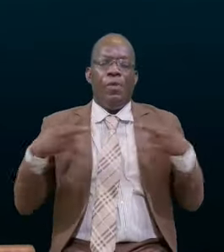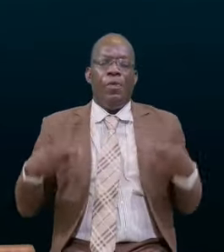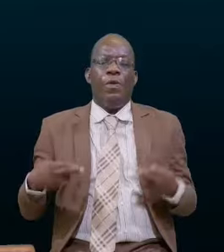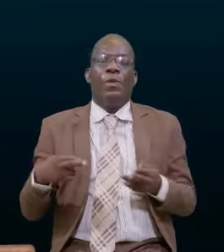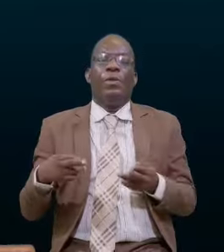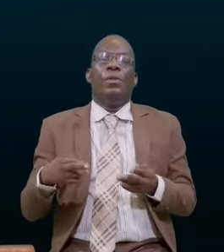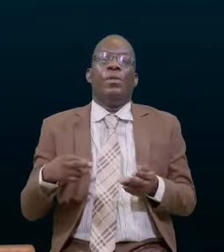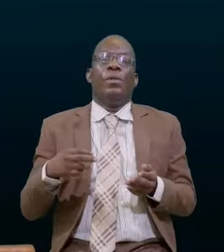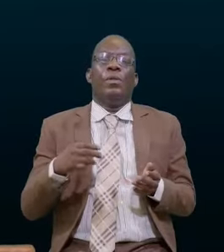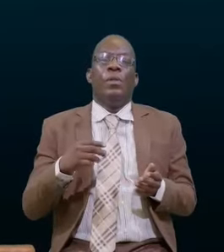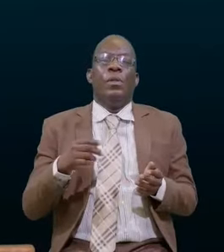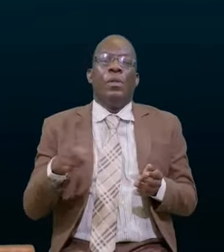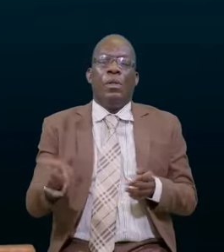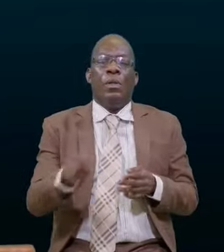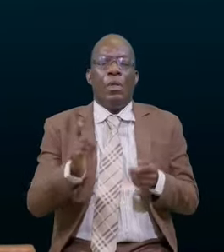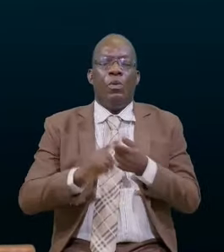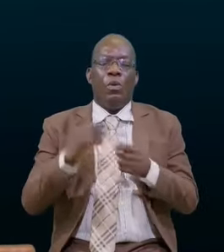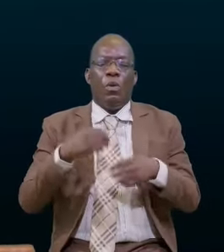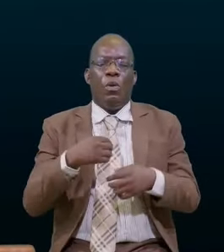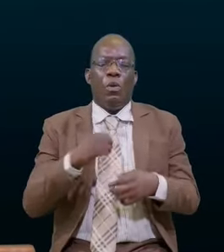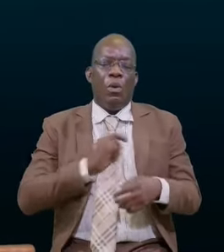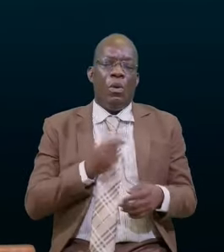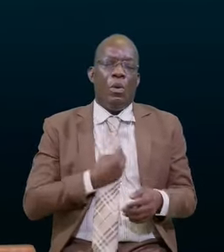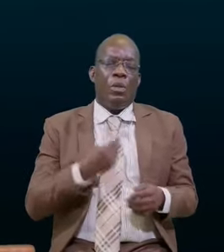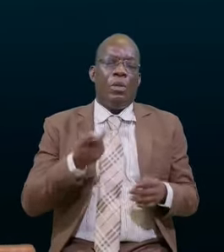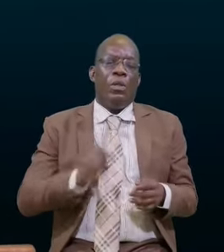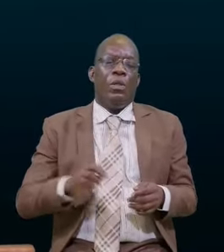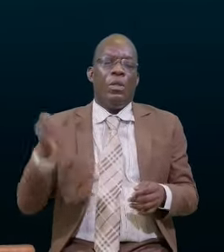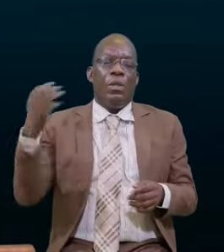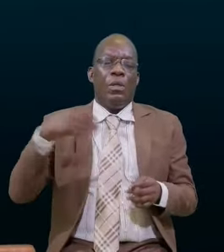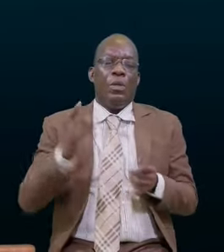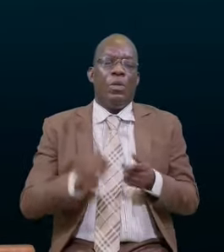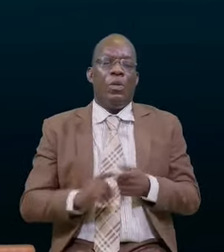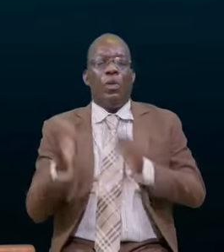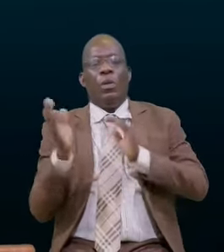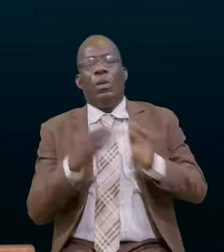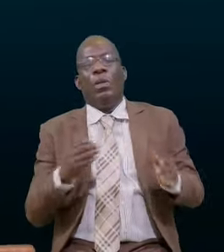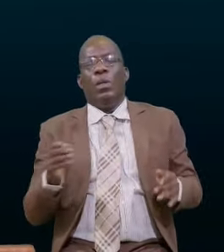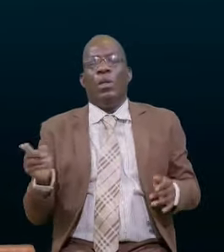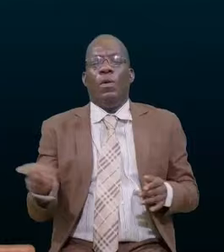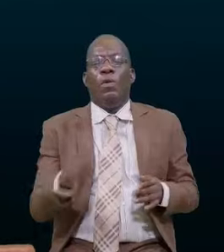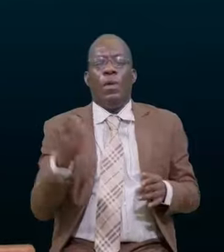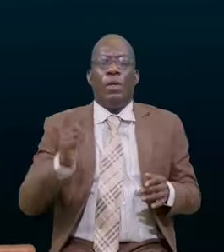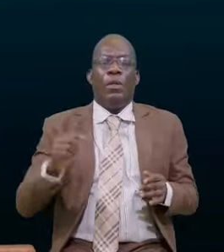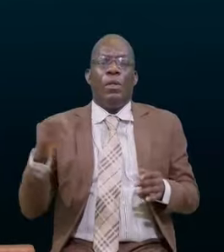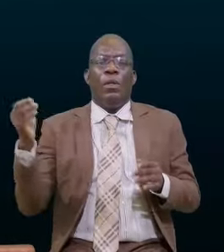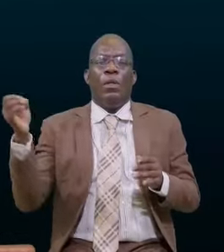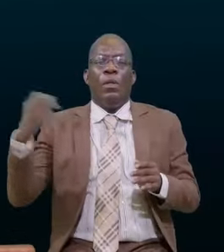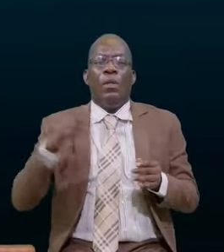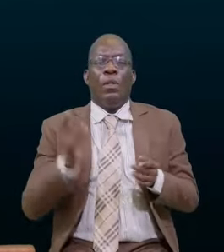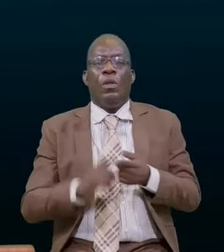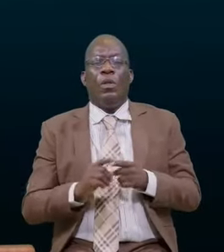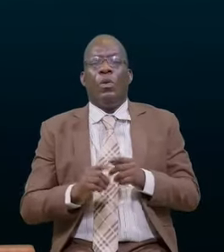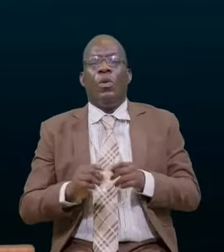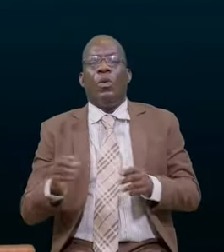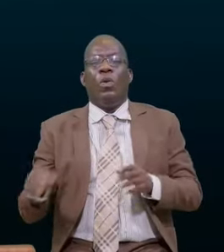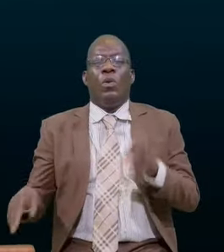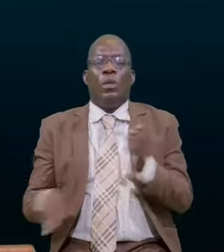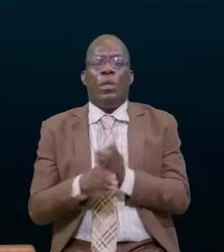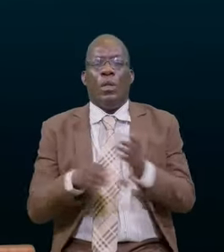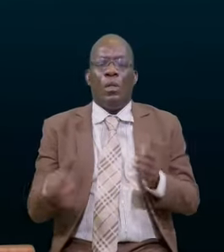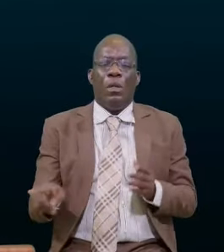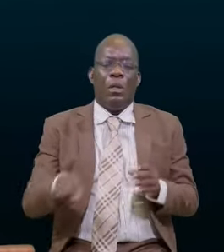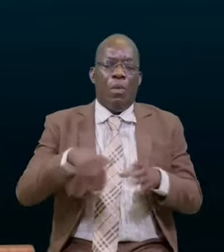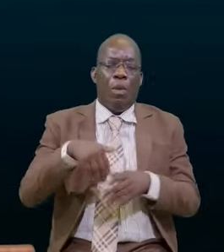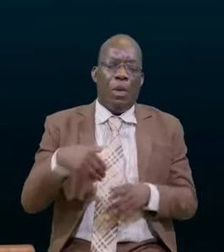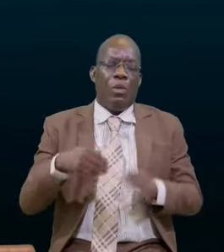that the grace to abandon them the grace to get rid of them out of our Lives we pray that you give unto everyone in Jesus name name this morning